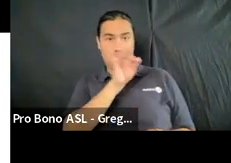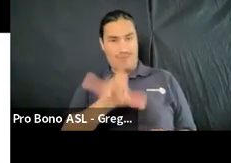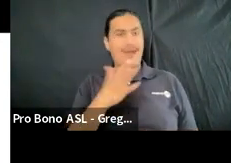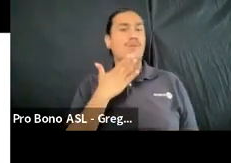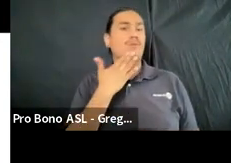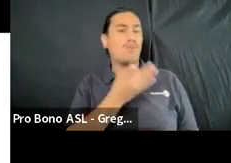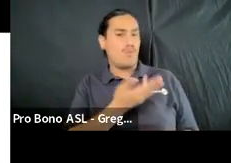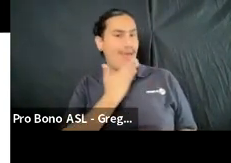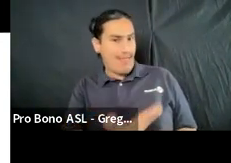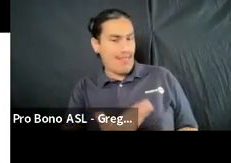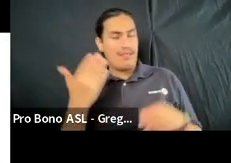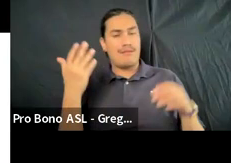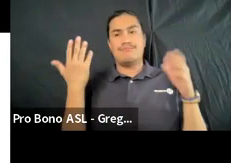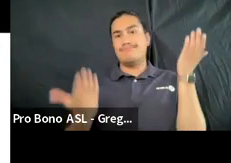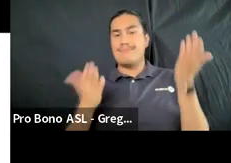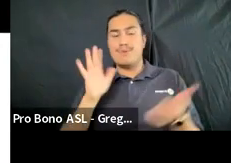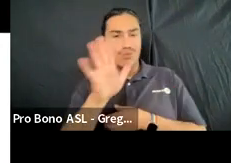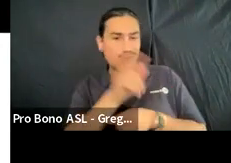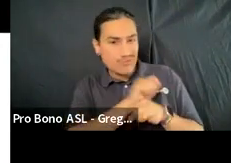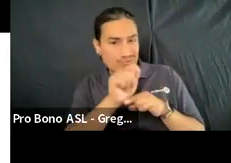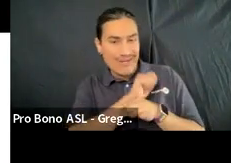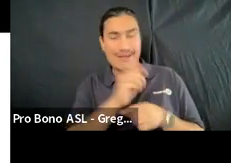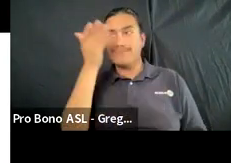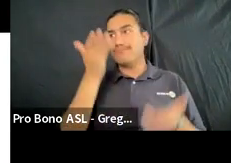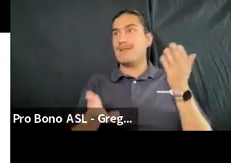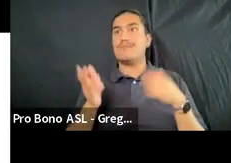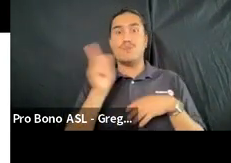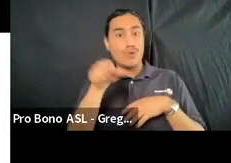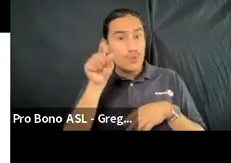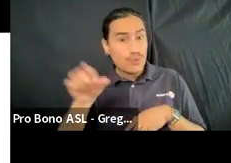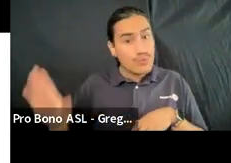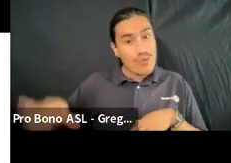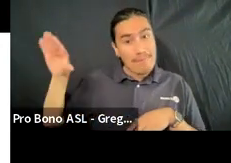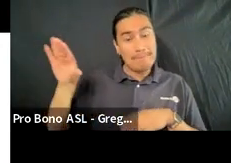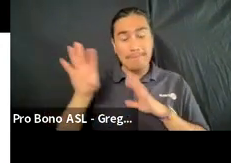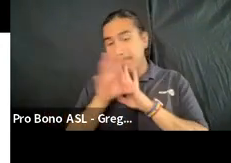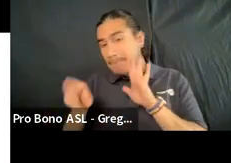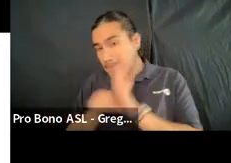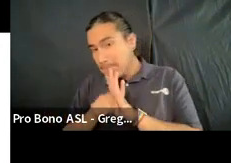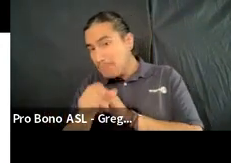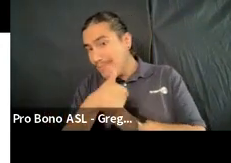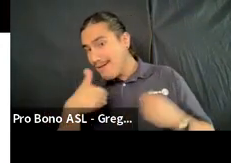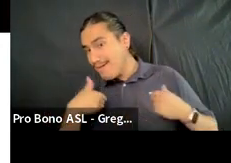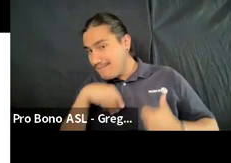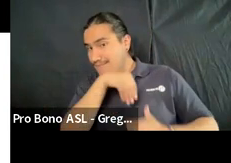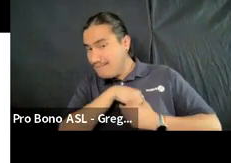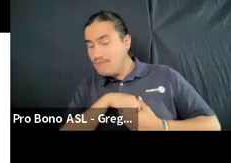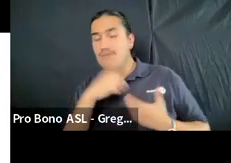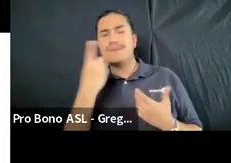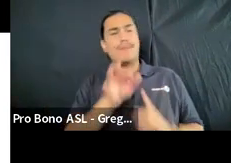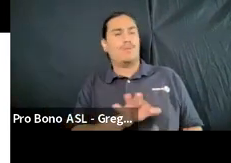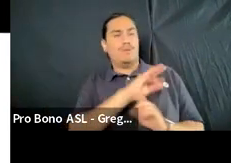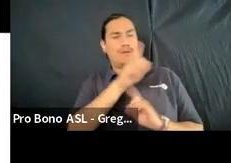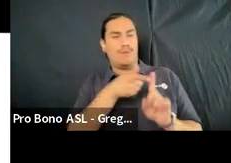it well? Maybe it's your training, maybe it's where you grew up, maybe it's something unique about